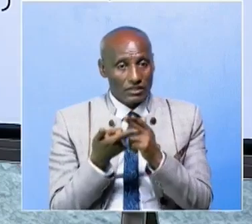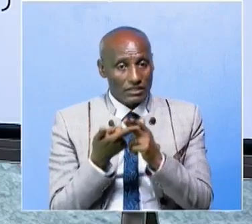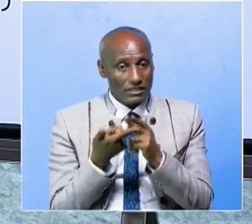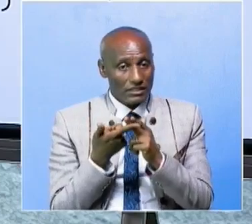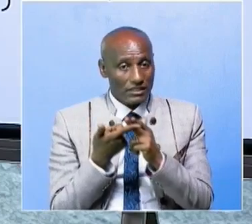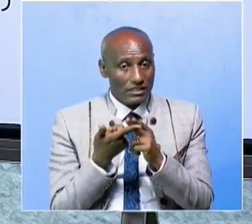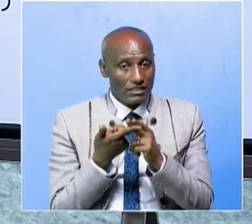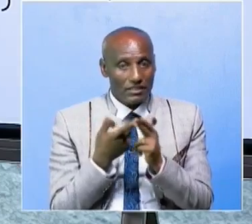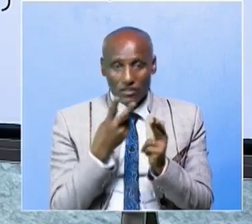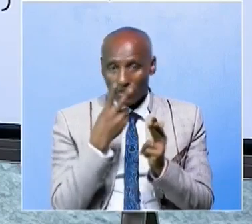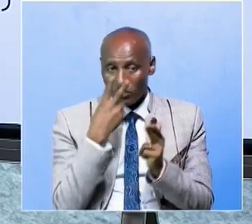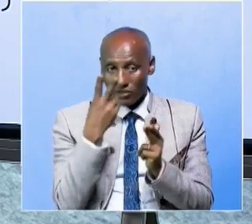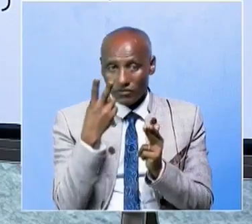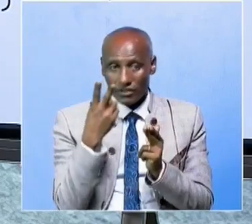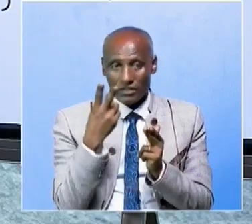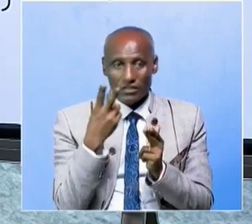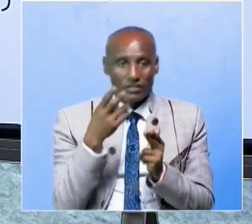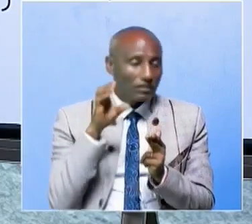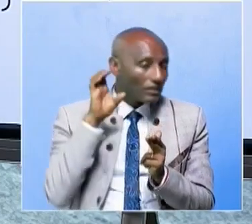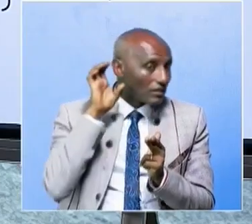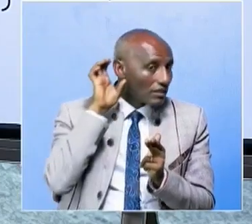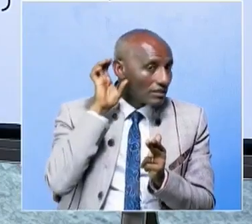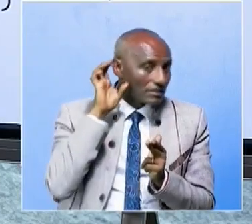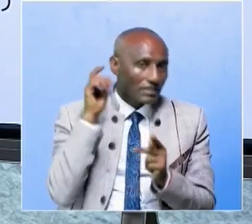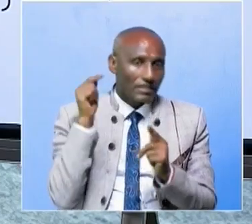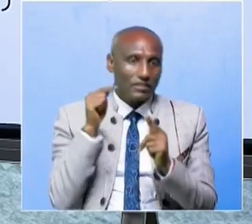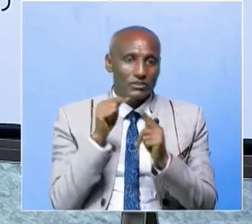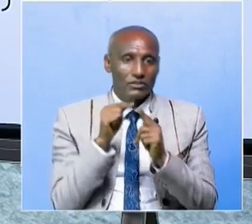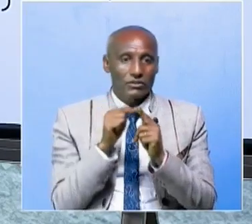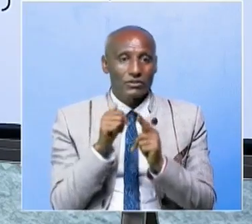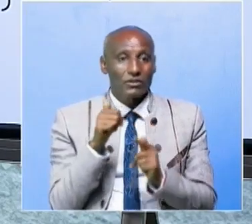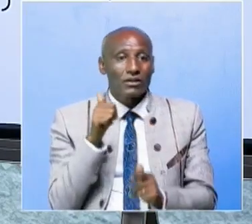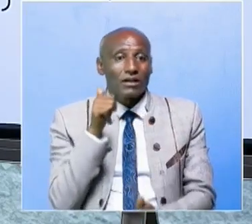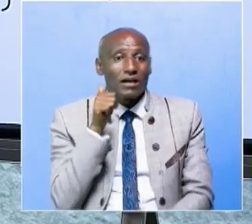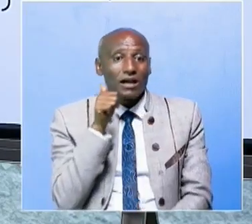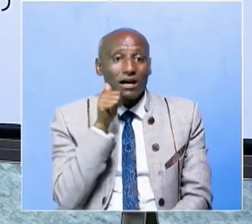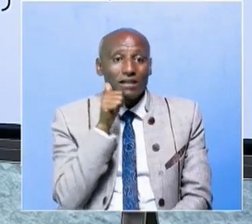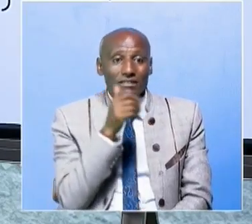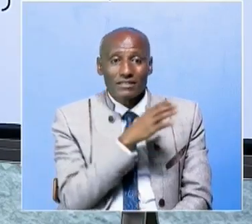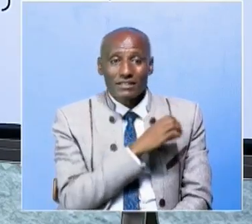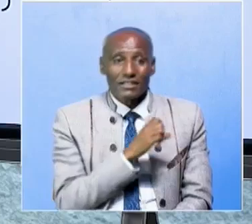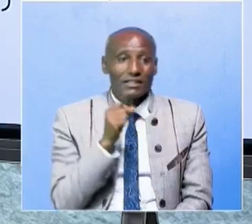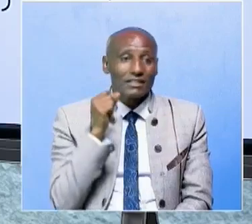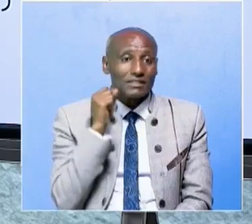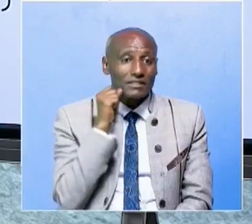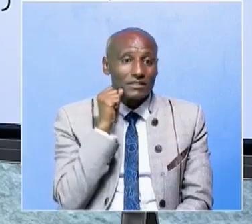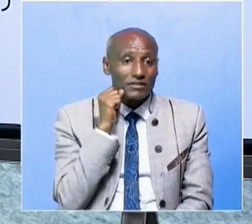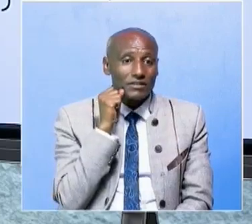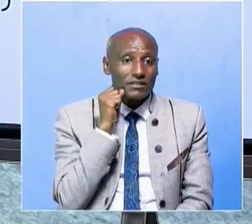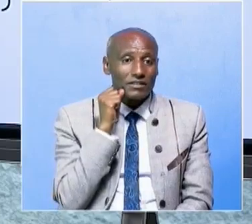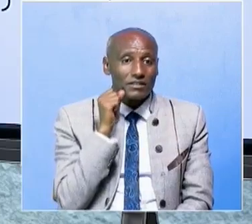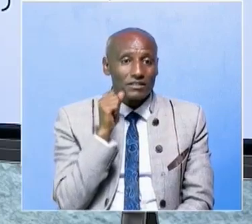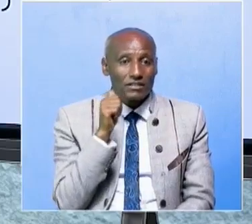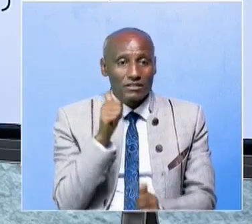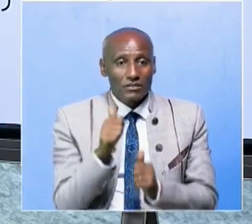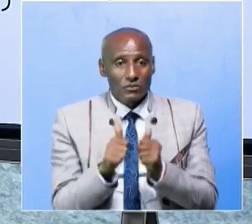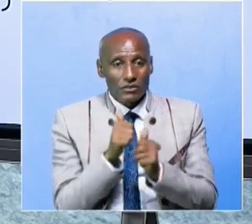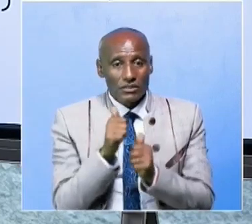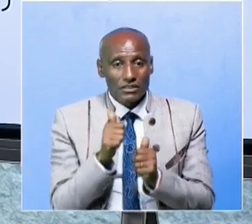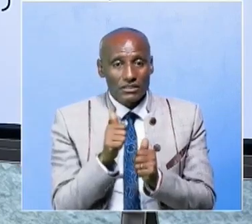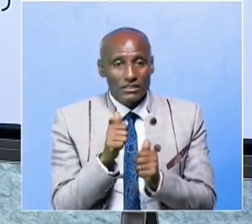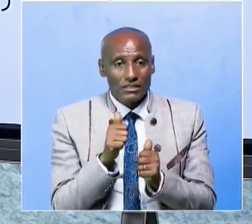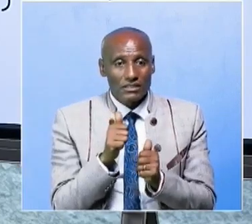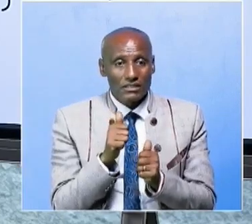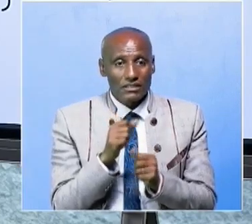this conversation and you were listening to Stephen and Aster giving their opinions, which subject would you choose is